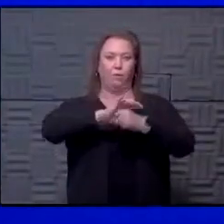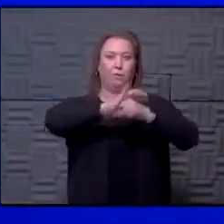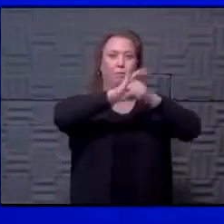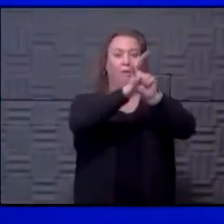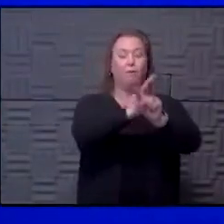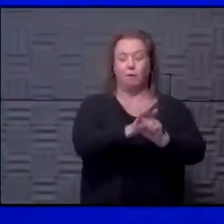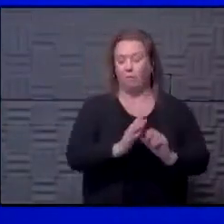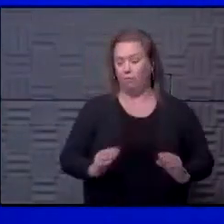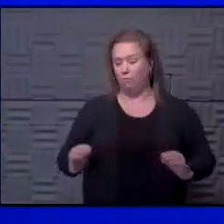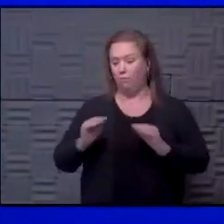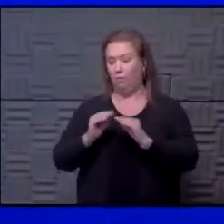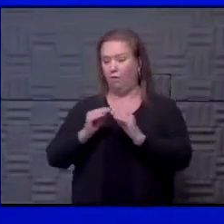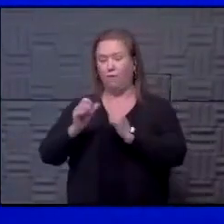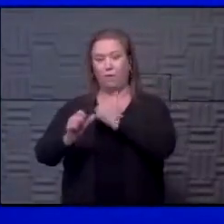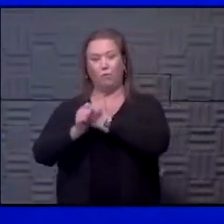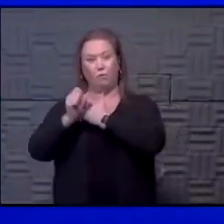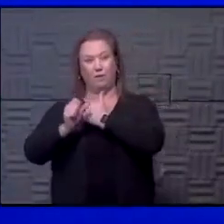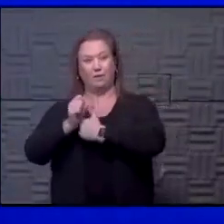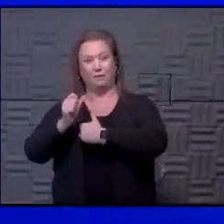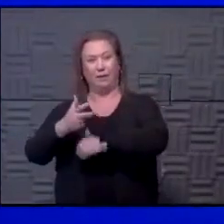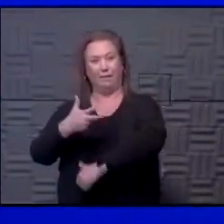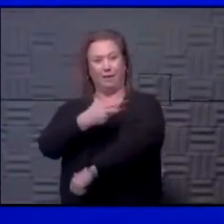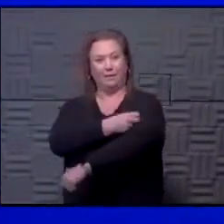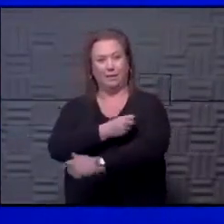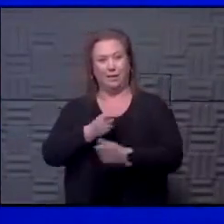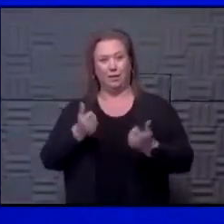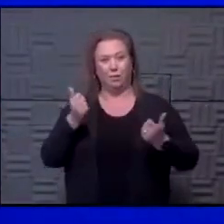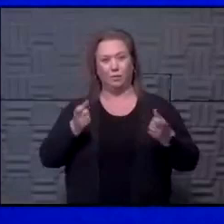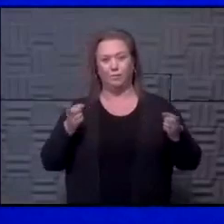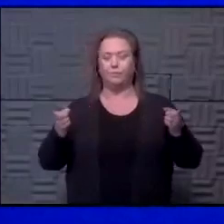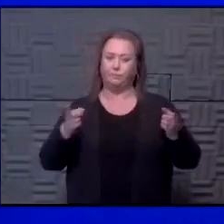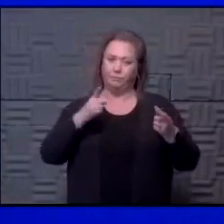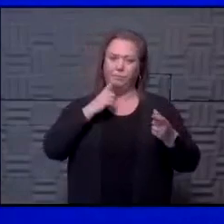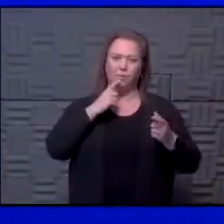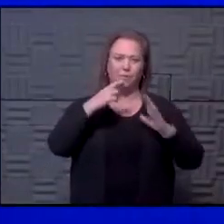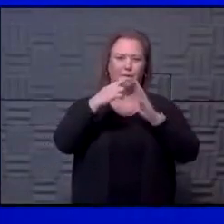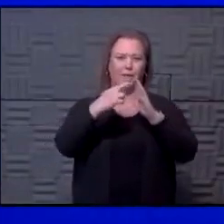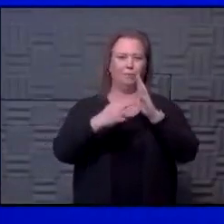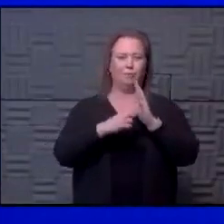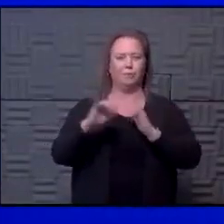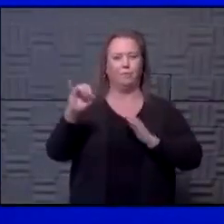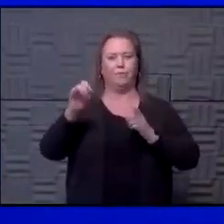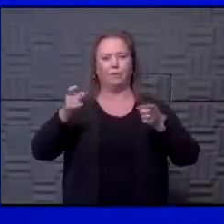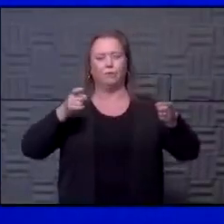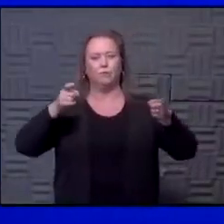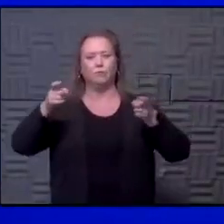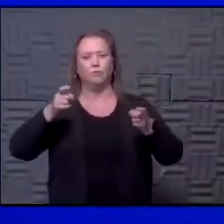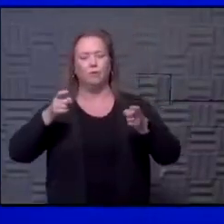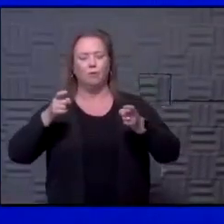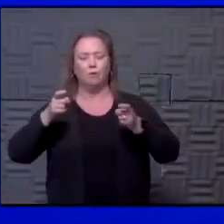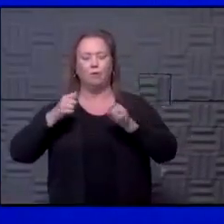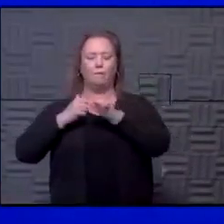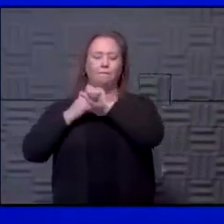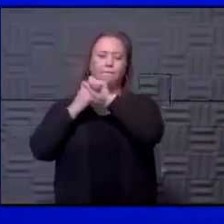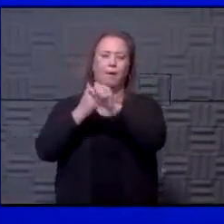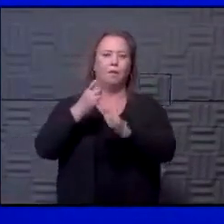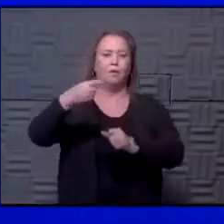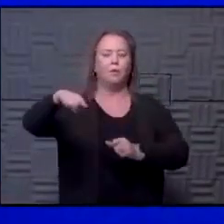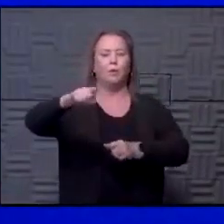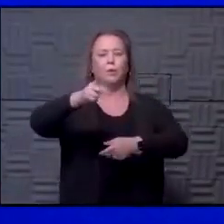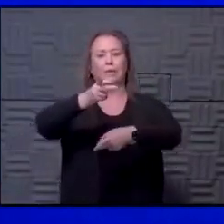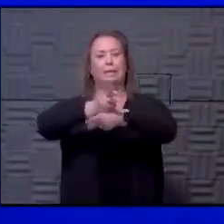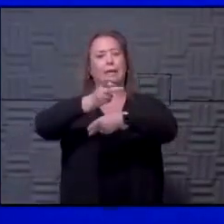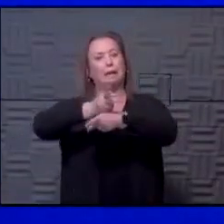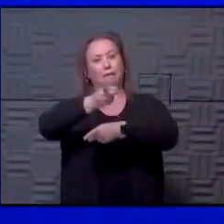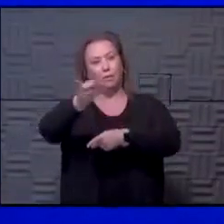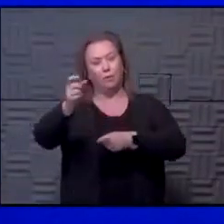dice more to be vaccinated. And yes, we say that the rules of infection prevention control travel with you and they protect you and they can take care of you wherever